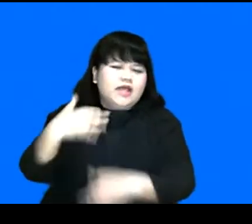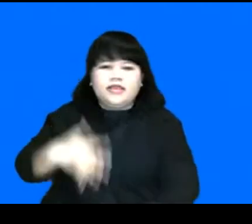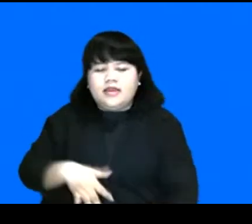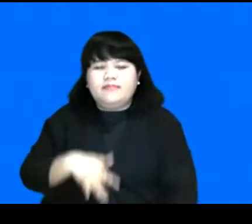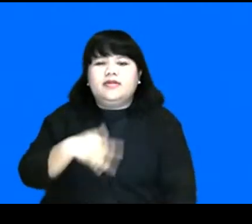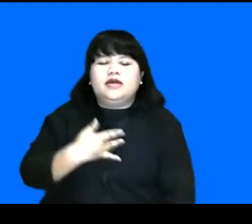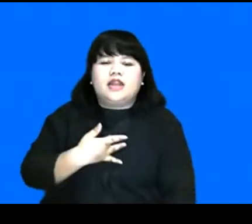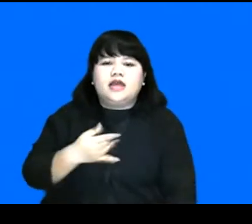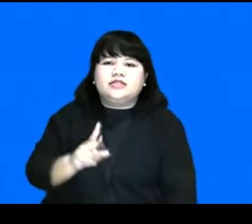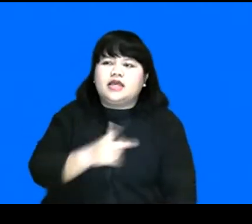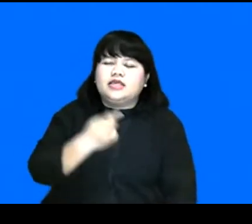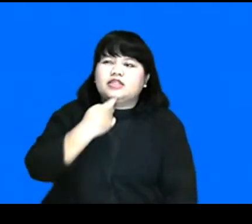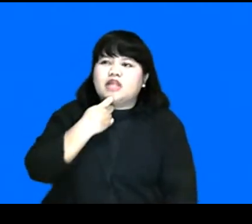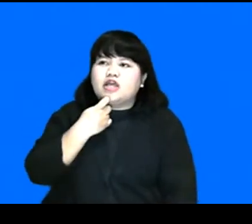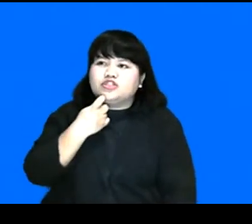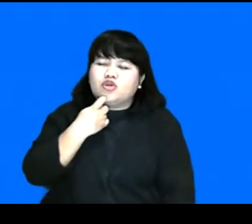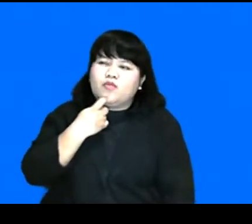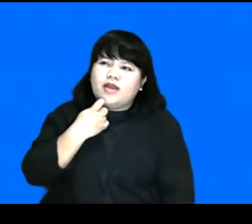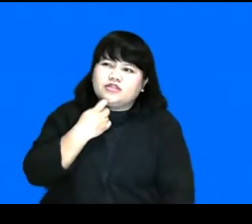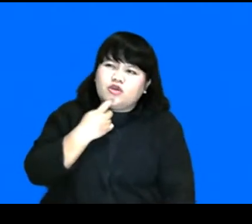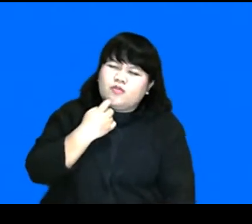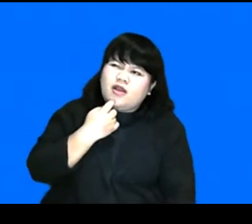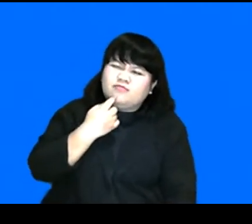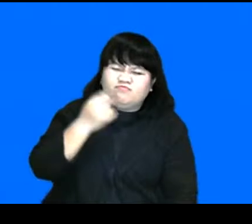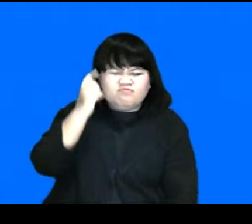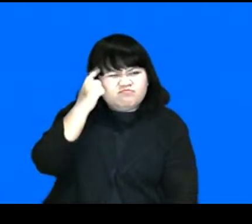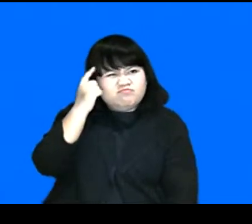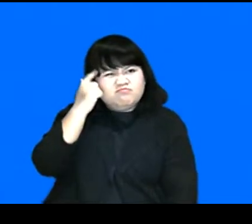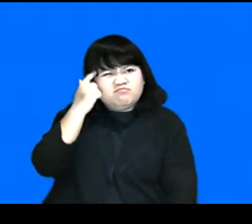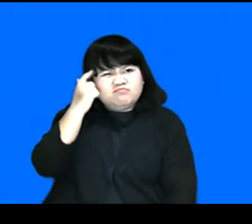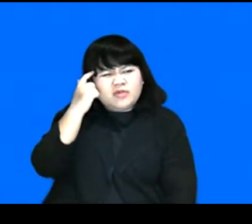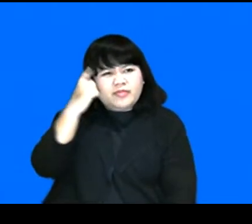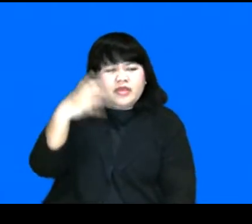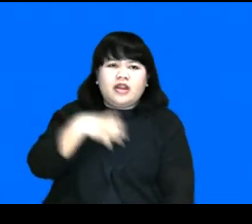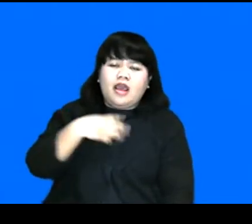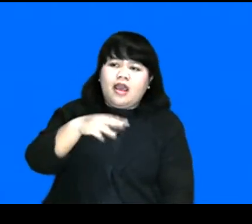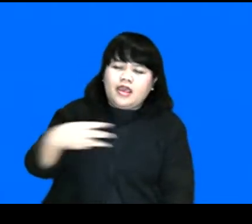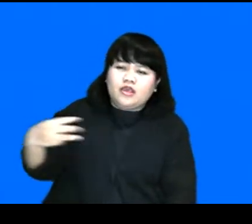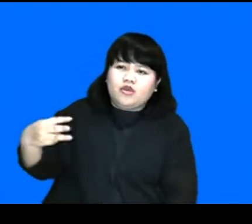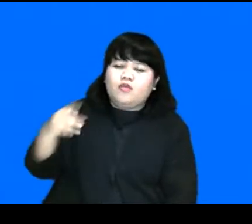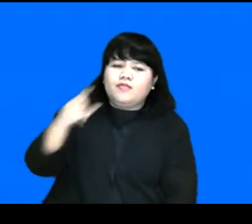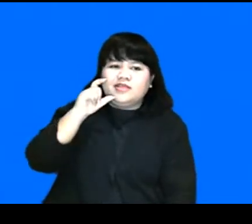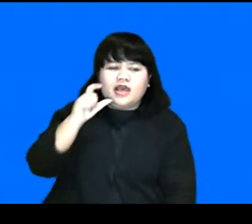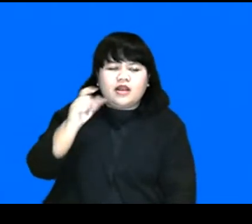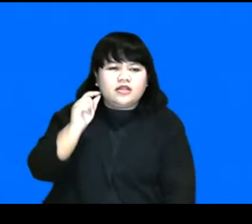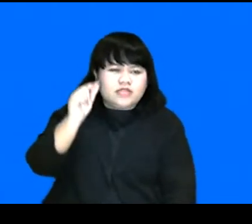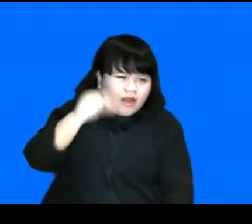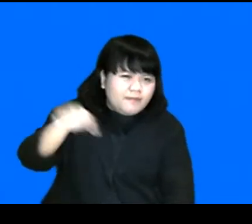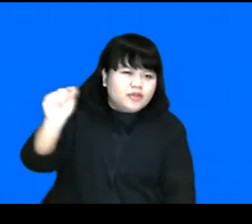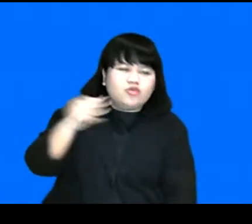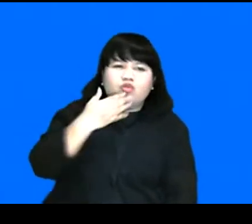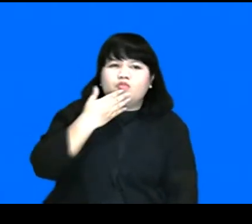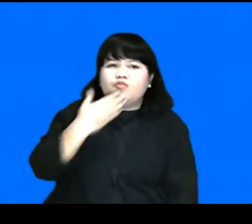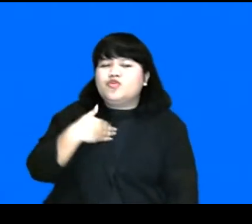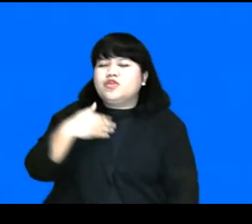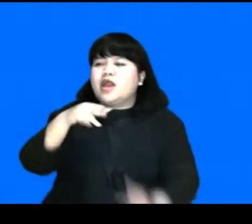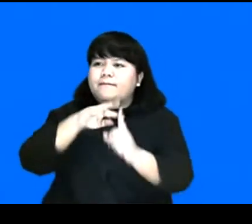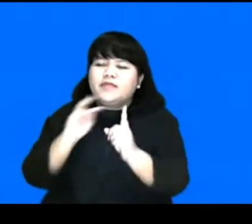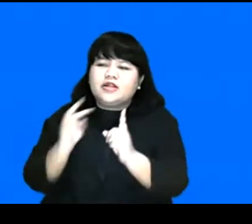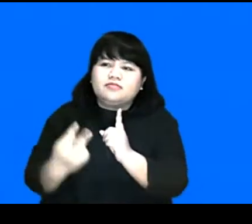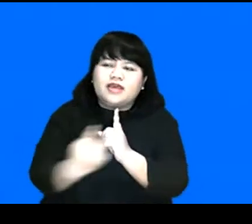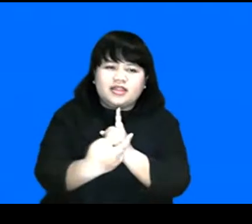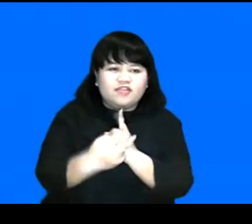and economic rights and the rights perspective when it comes to taxation and taxation